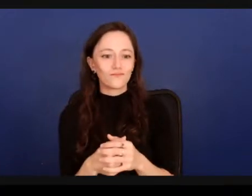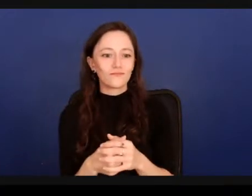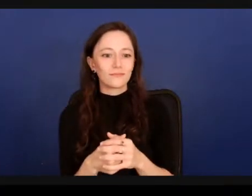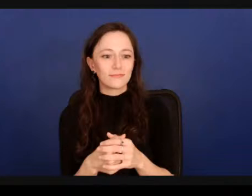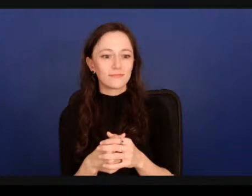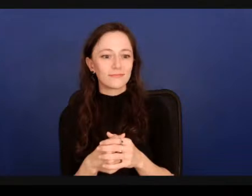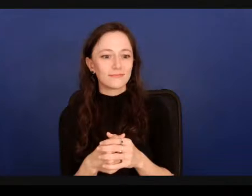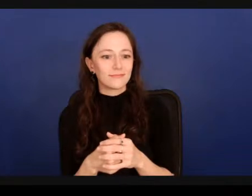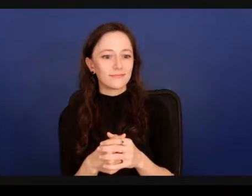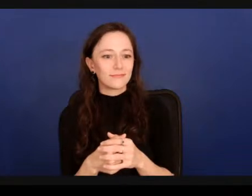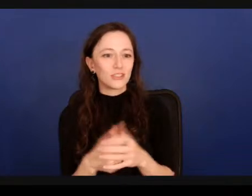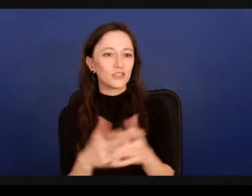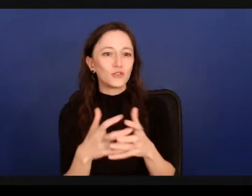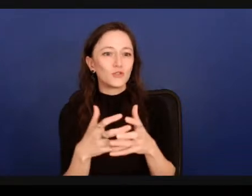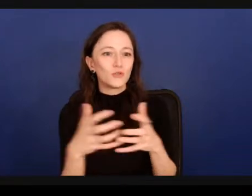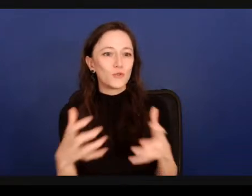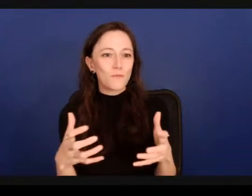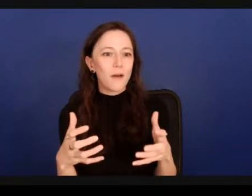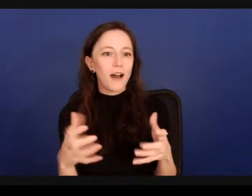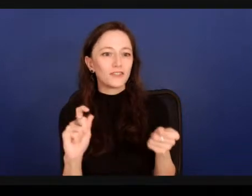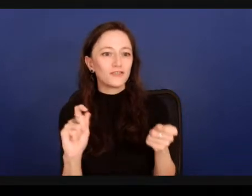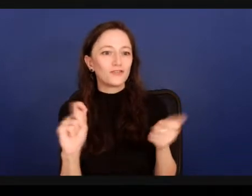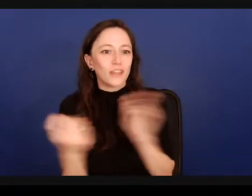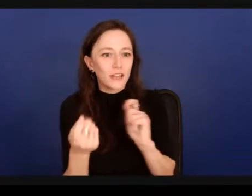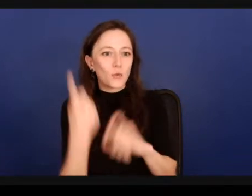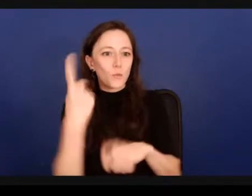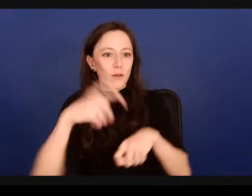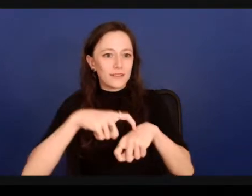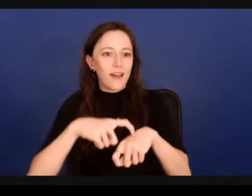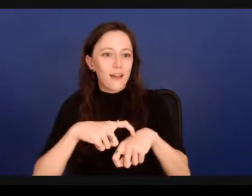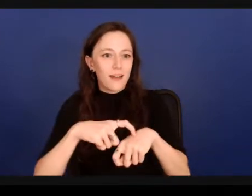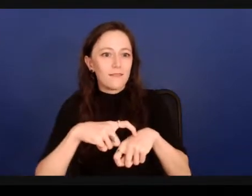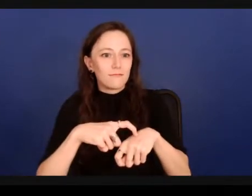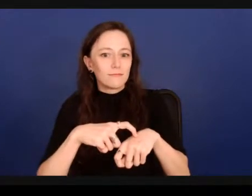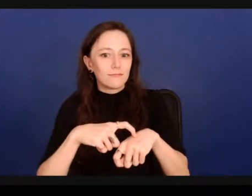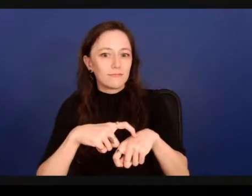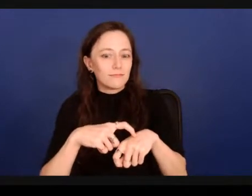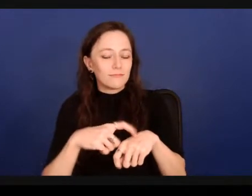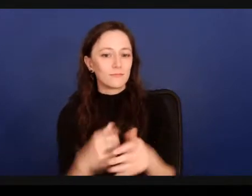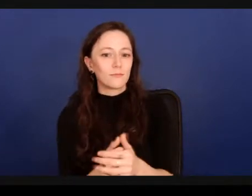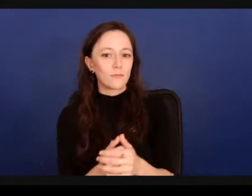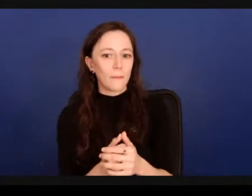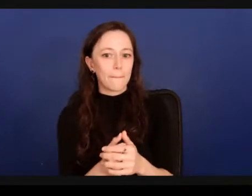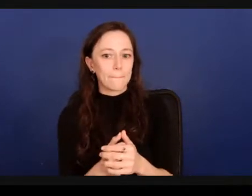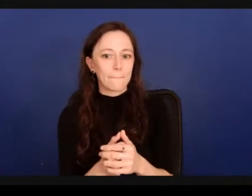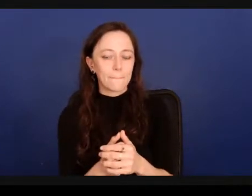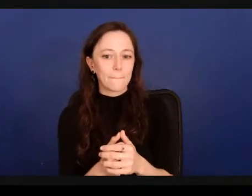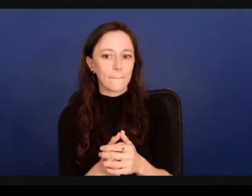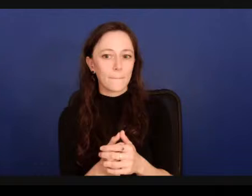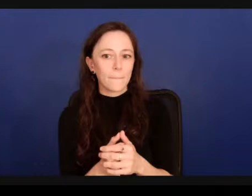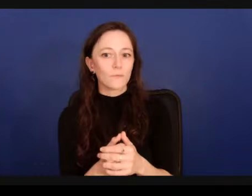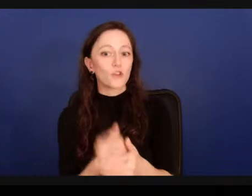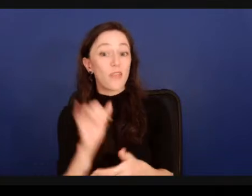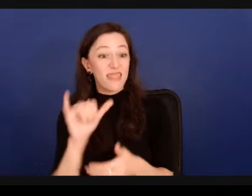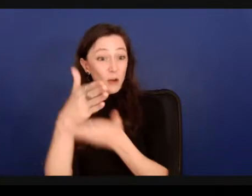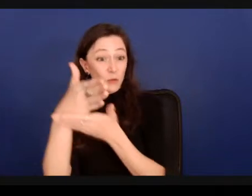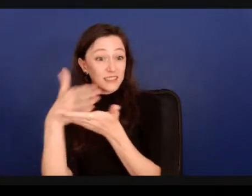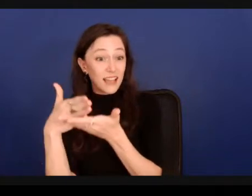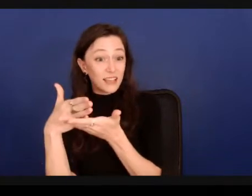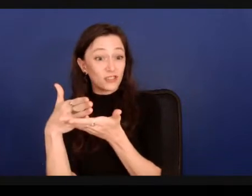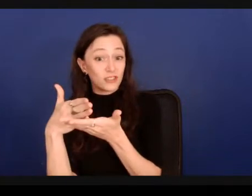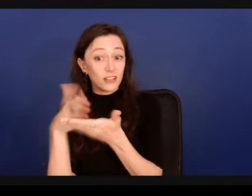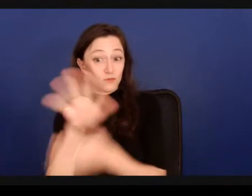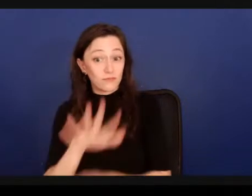Oblong, maybe, to do it all at once, right? So we had this whole section over here go,